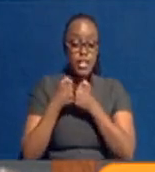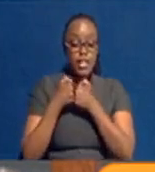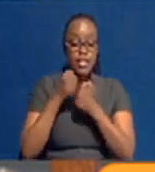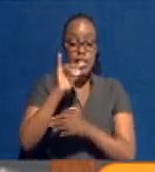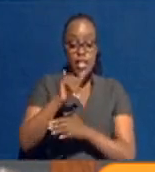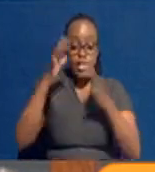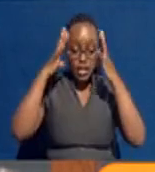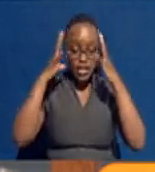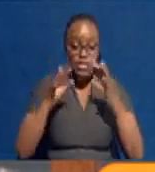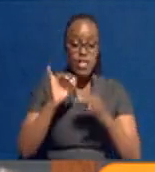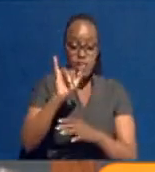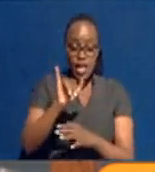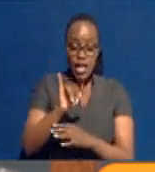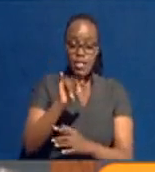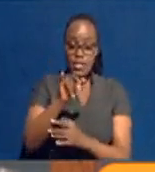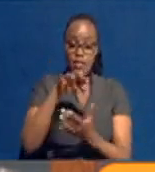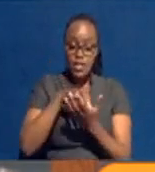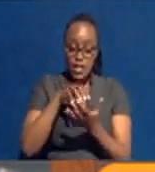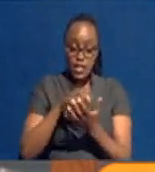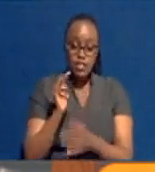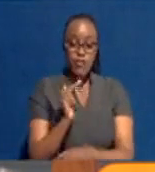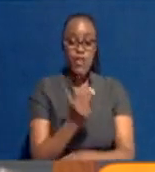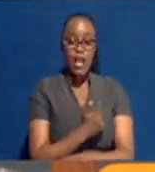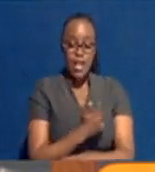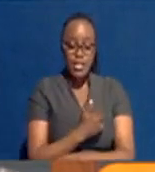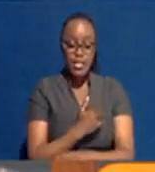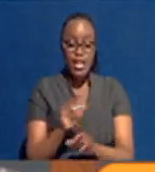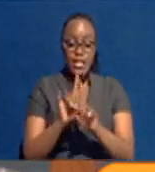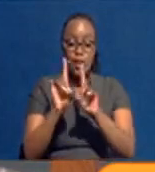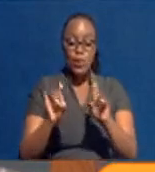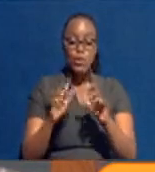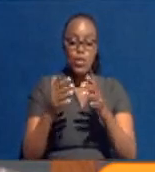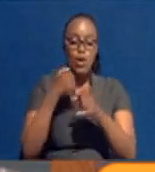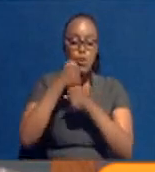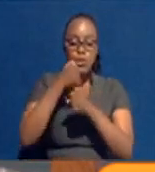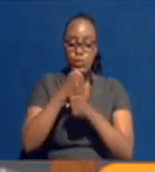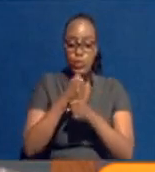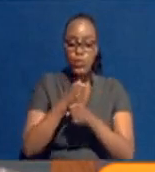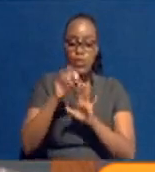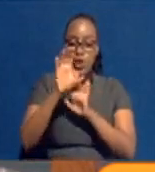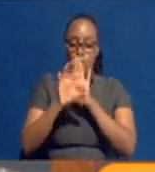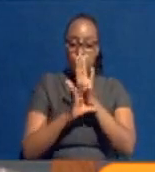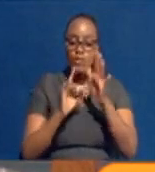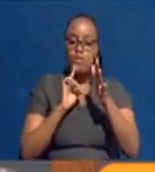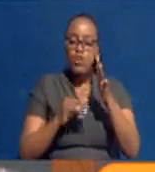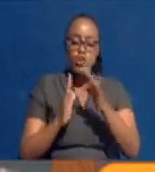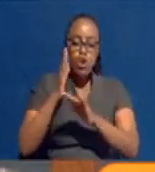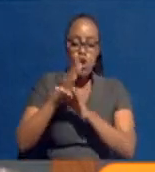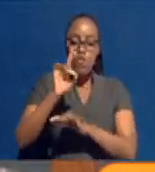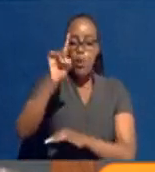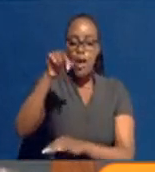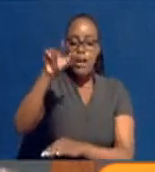decision. Now that is a case, for us, is really a question of numbers, because the constitution says not more than one